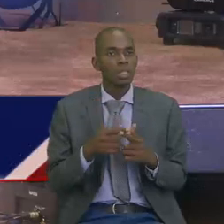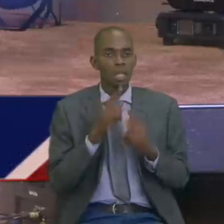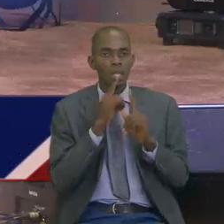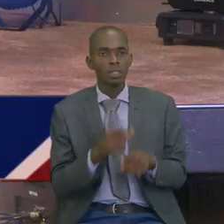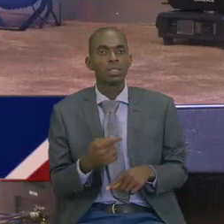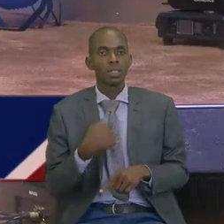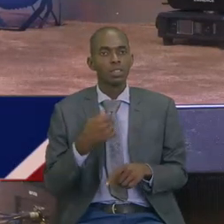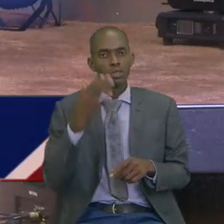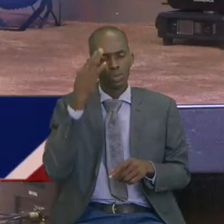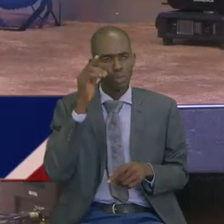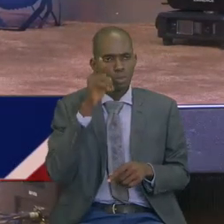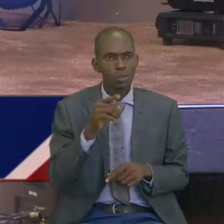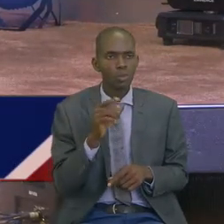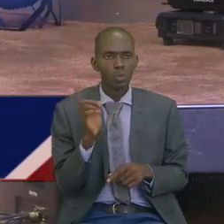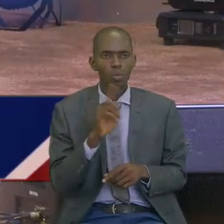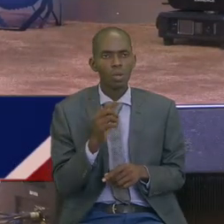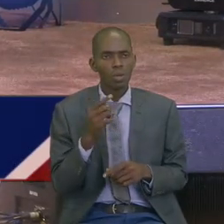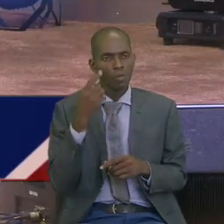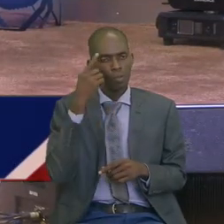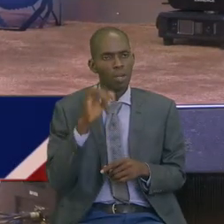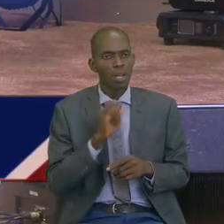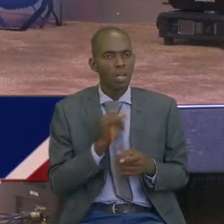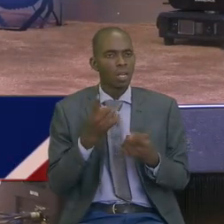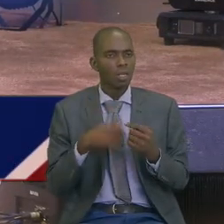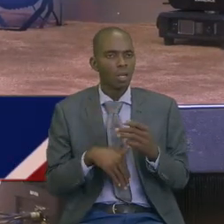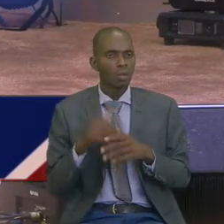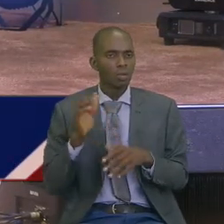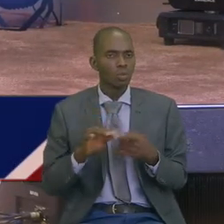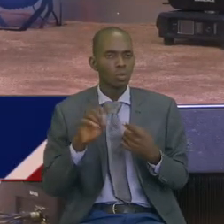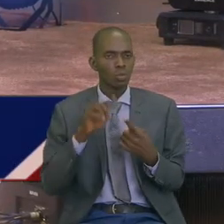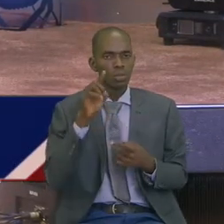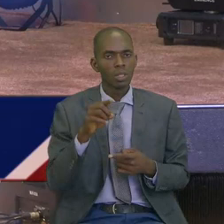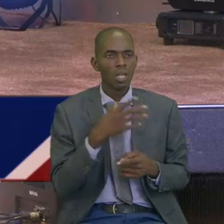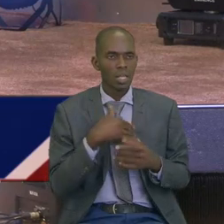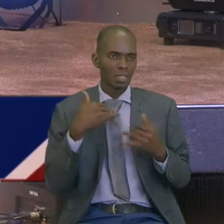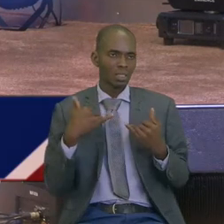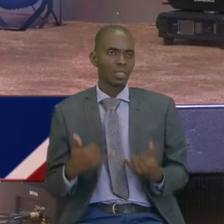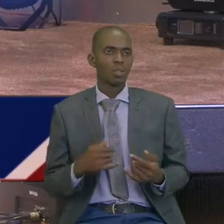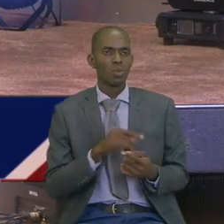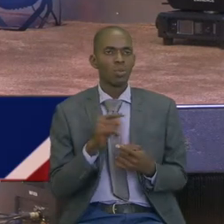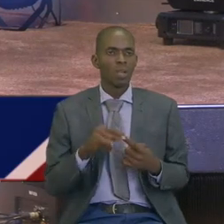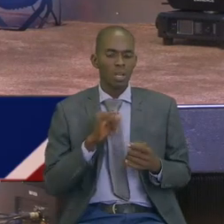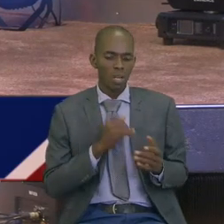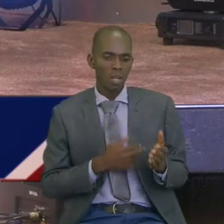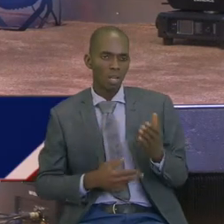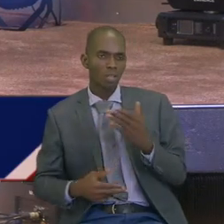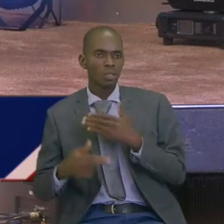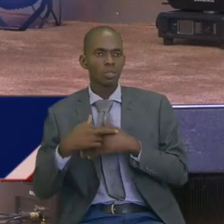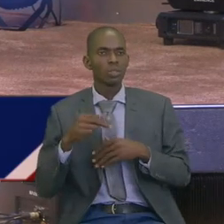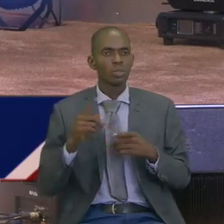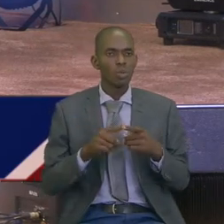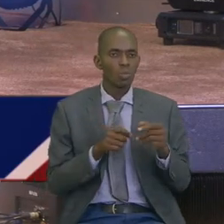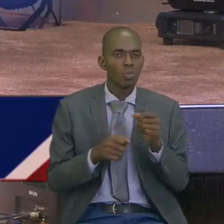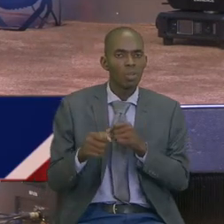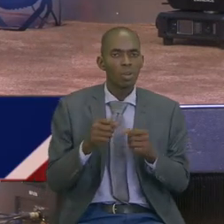knowest thou wherefore I come unto thee? And now will I return to